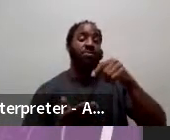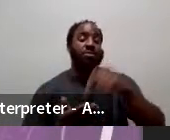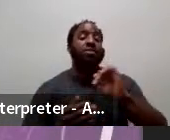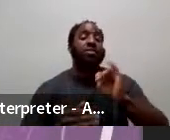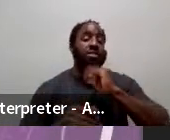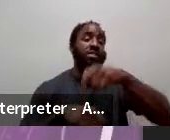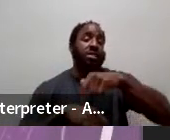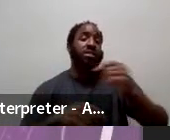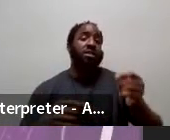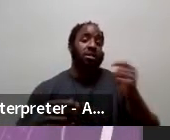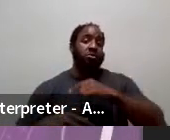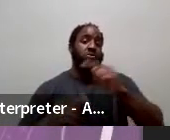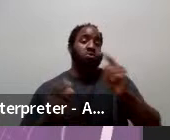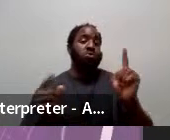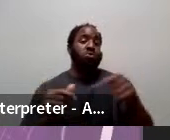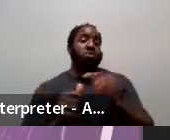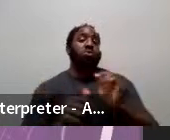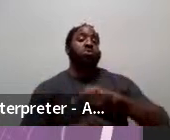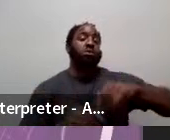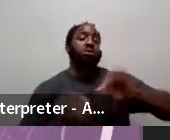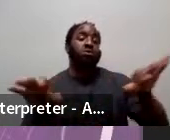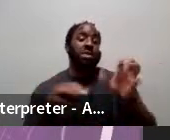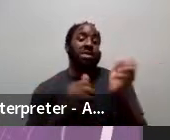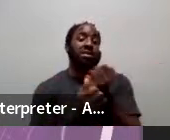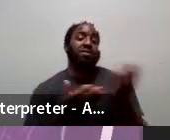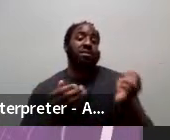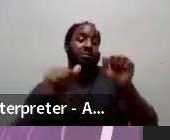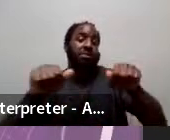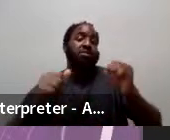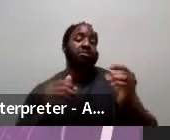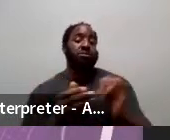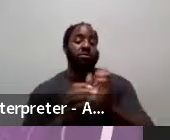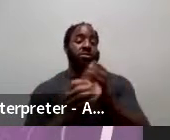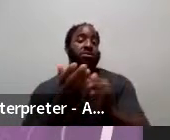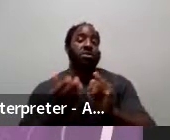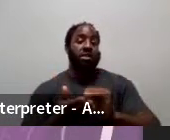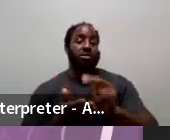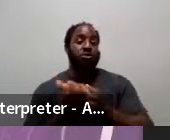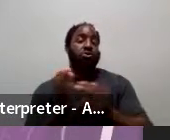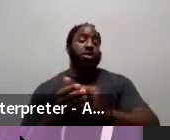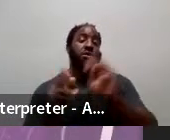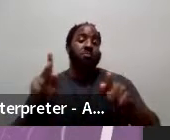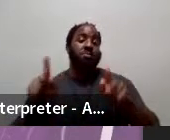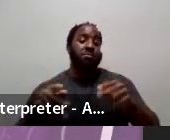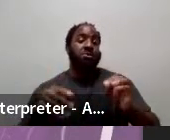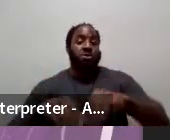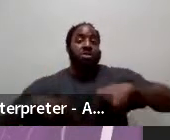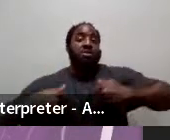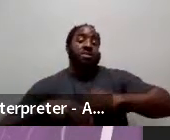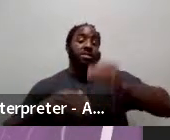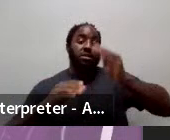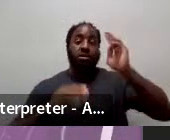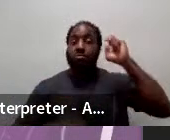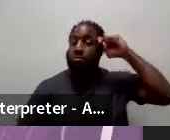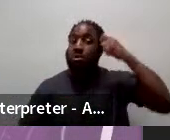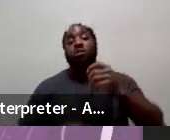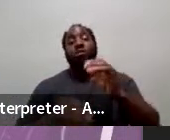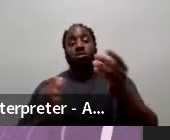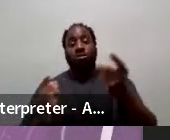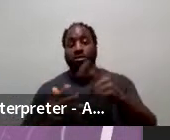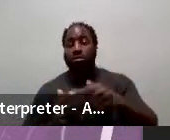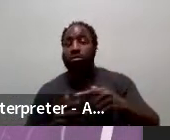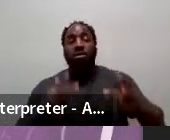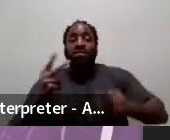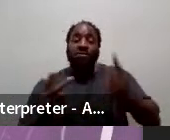possible to make sure that Bronx residents, visitors, and workers alike can comfortably and safely access